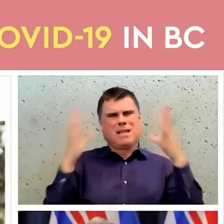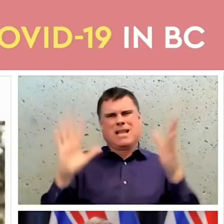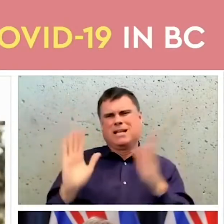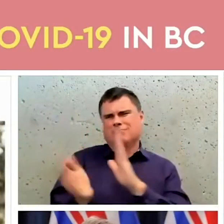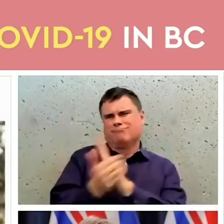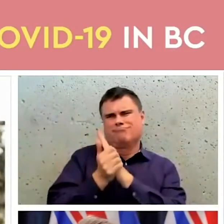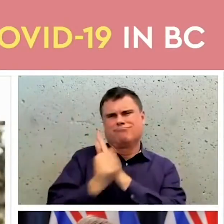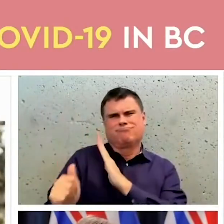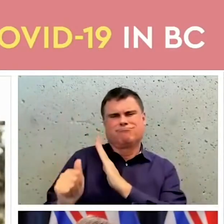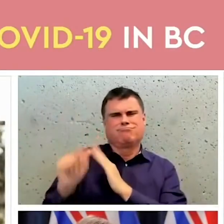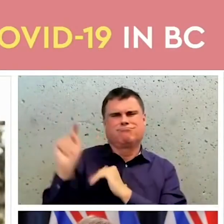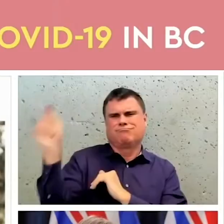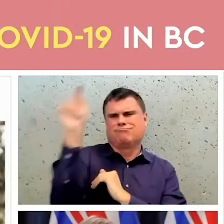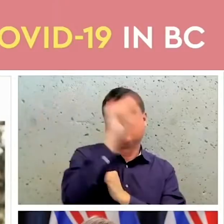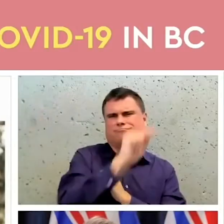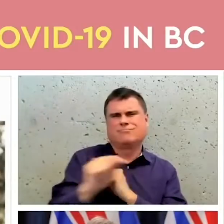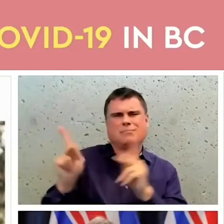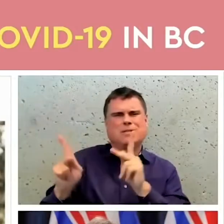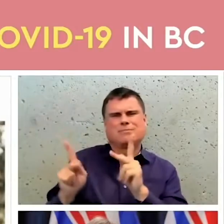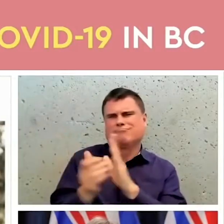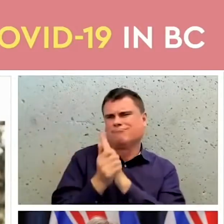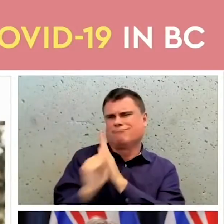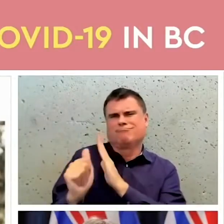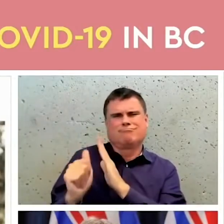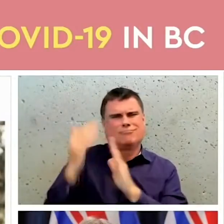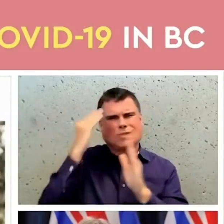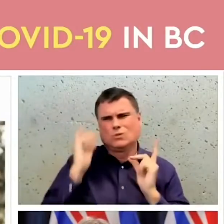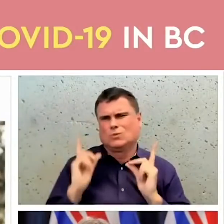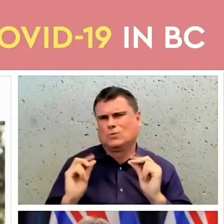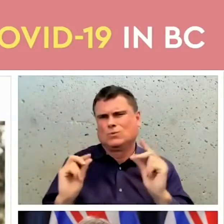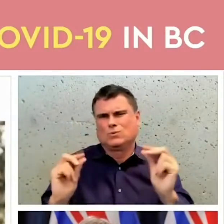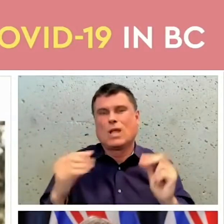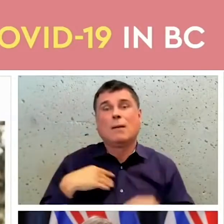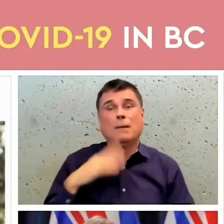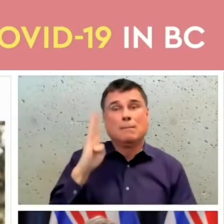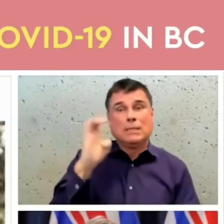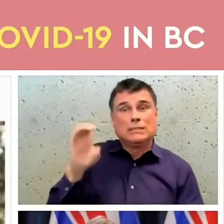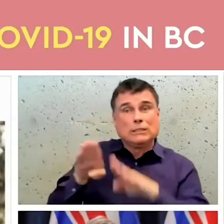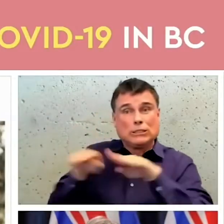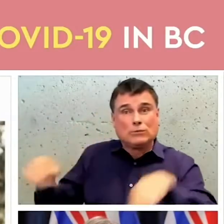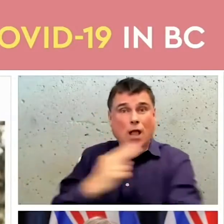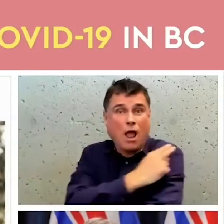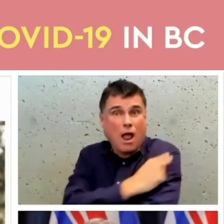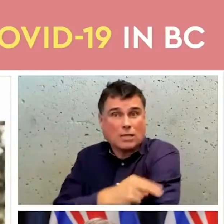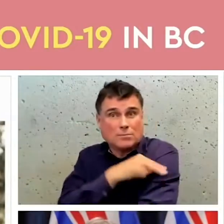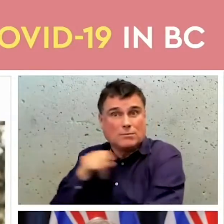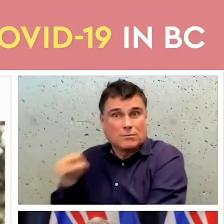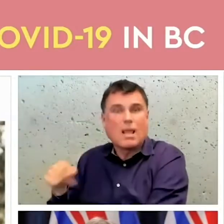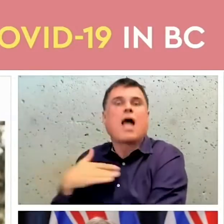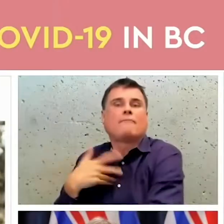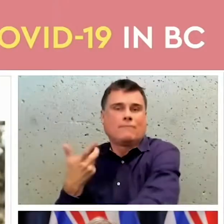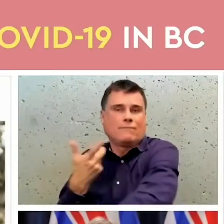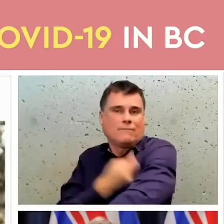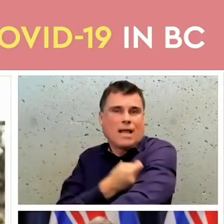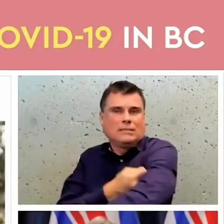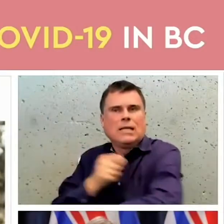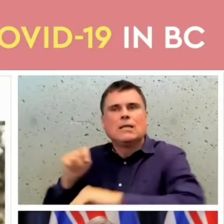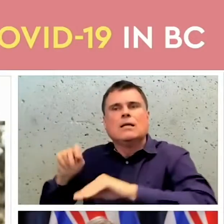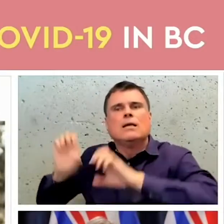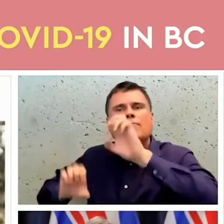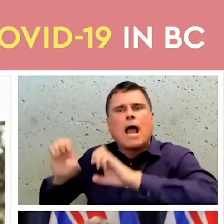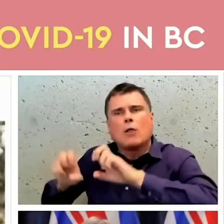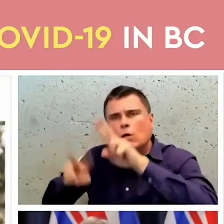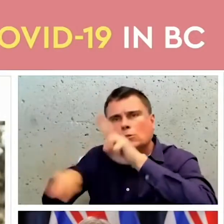pediatric community. We have a vaccine evaluation center at BC Children's Hospital that provides great advice to parents